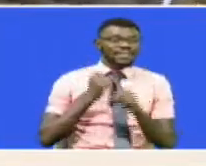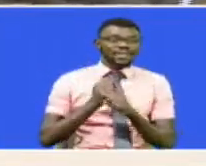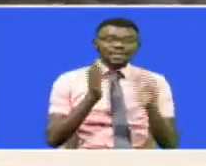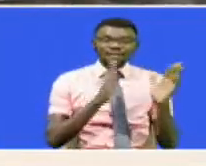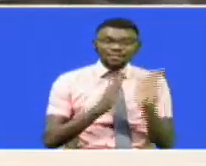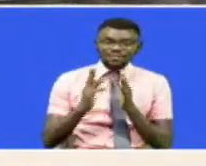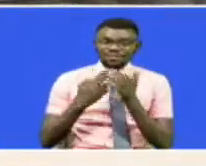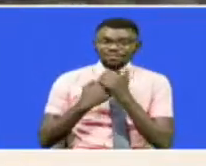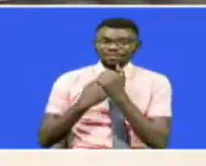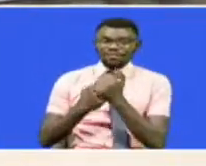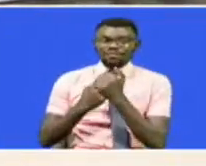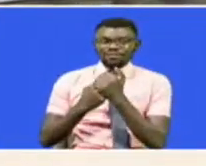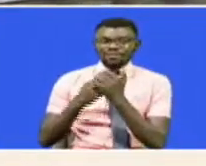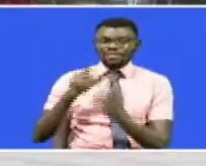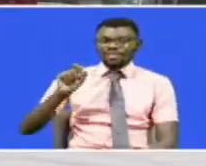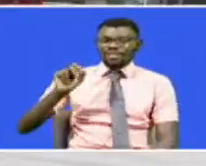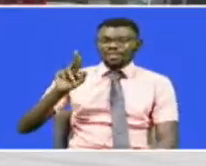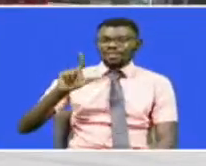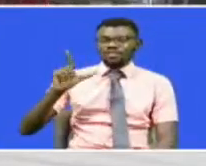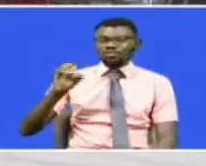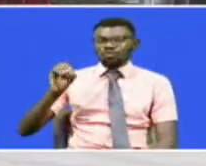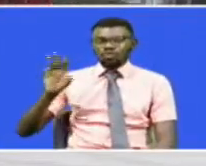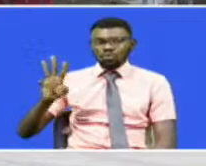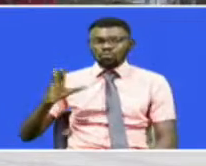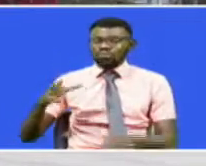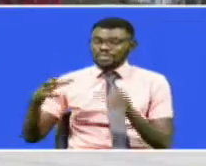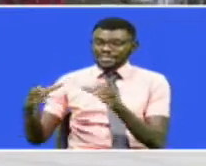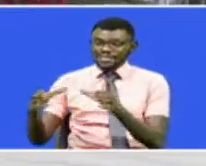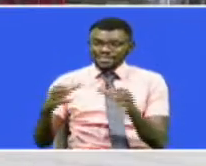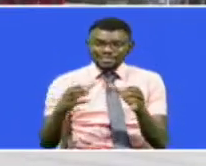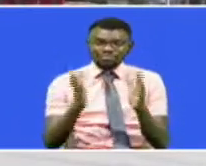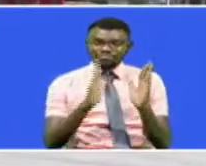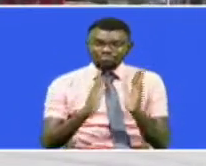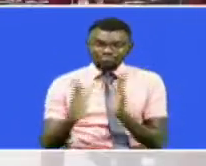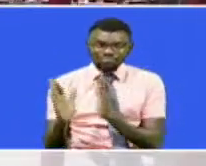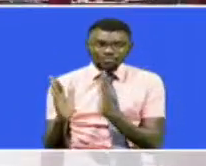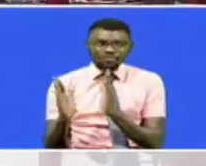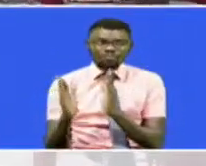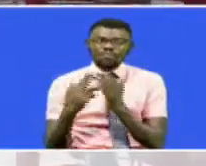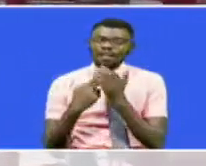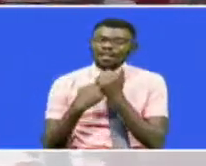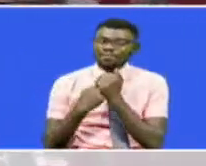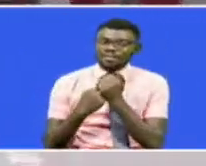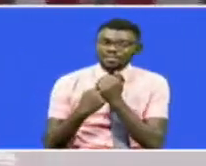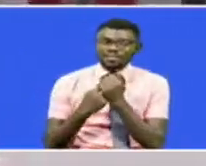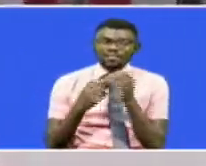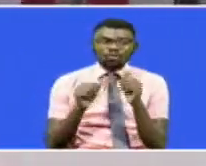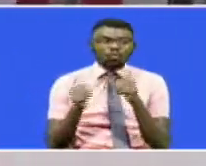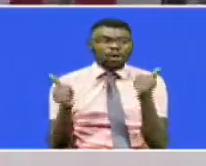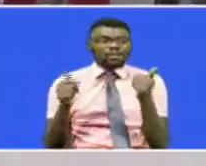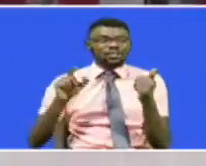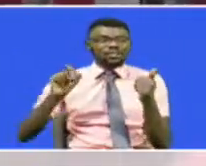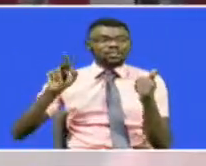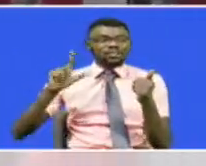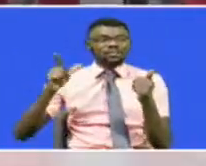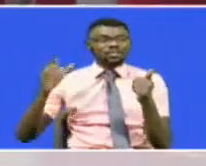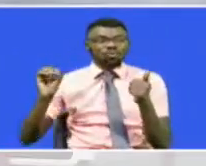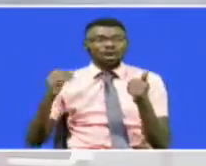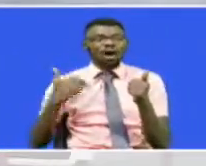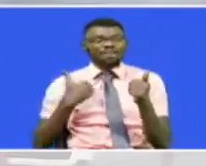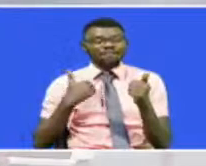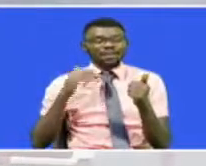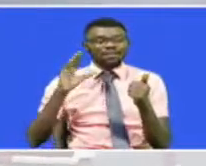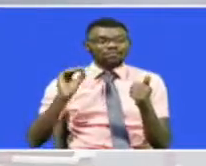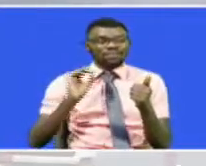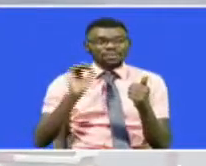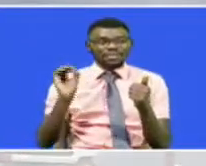strategic partnership. Each of the companies are expected to cede some stake to the new partner. Tullow holds about 50% in